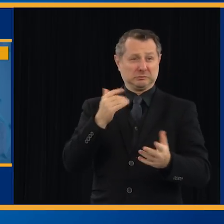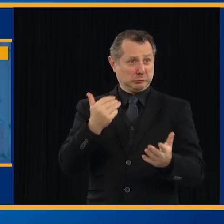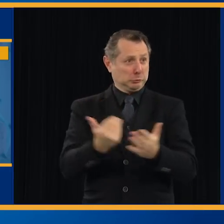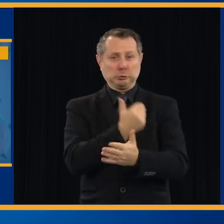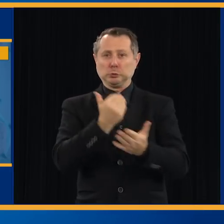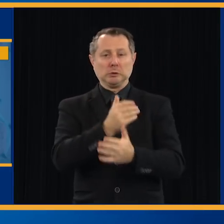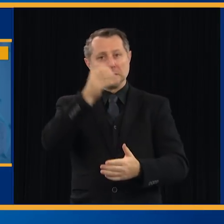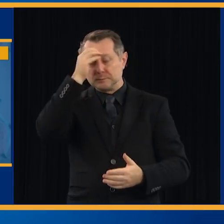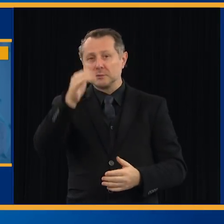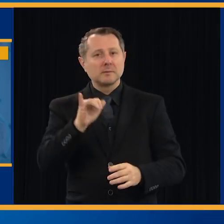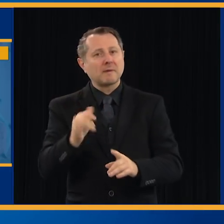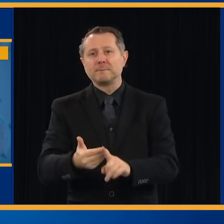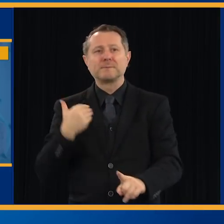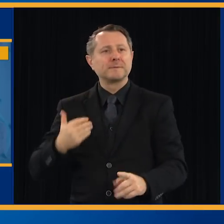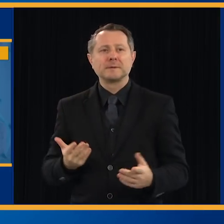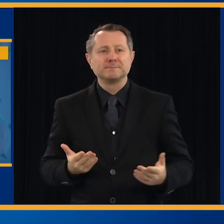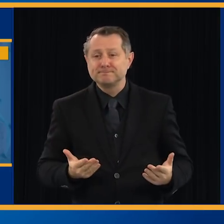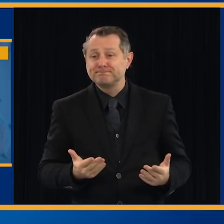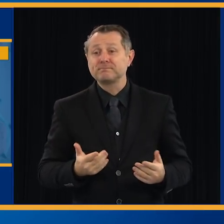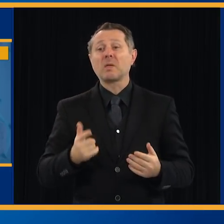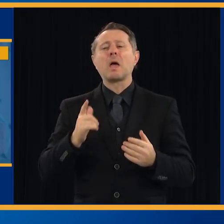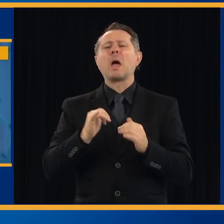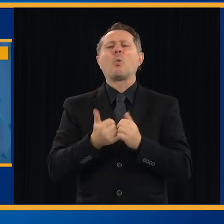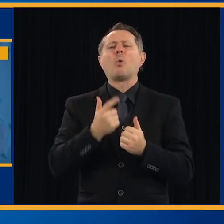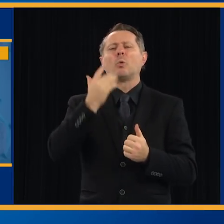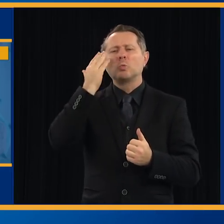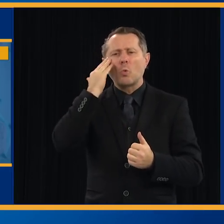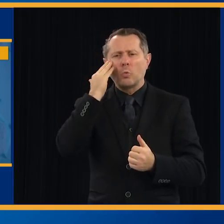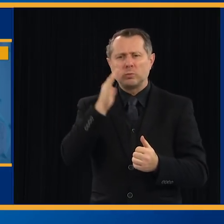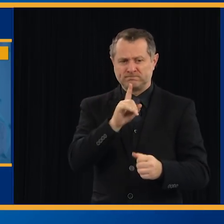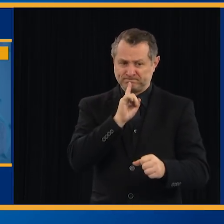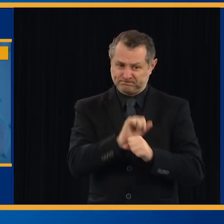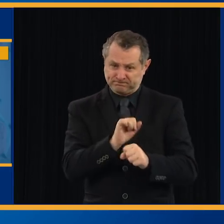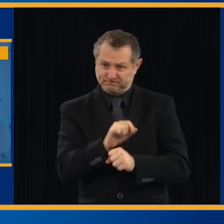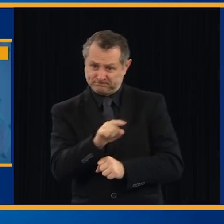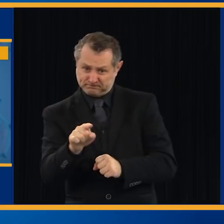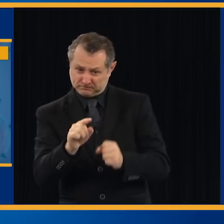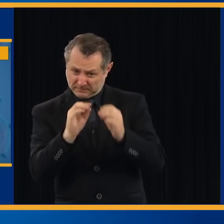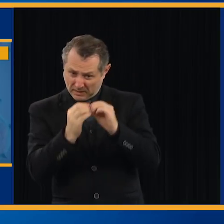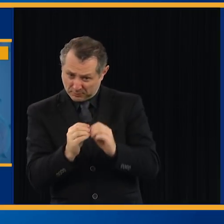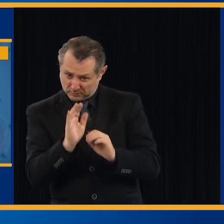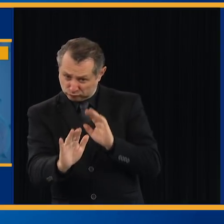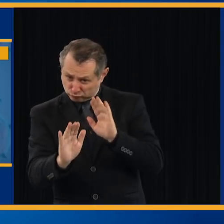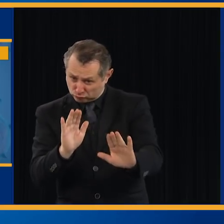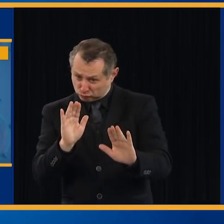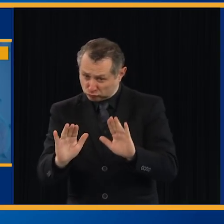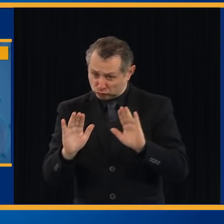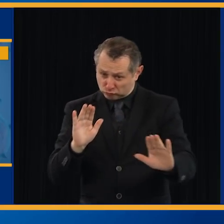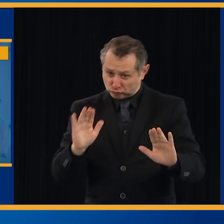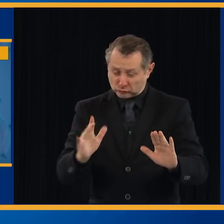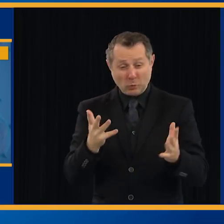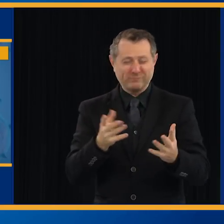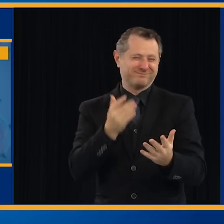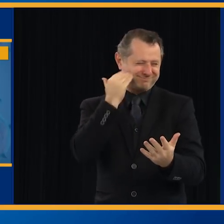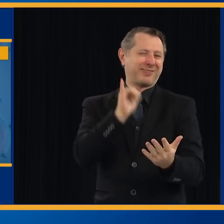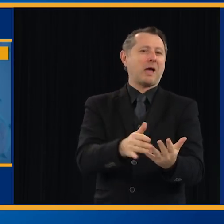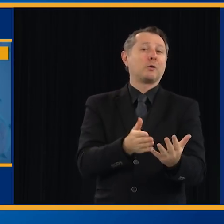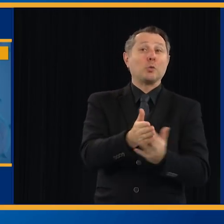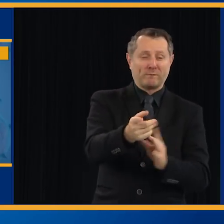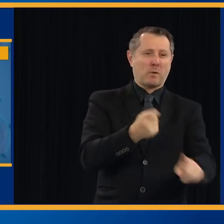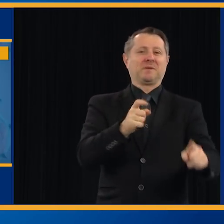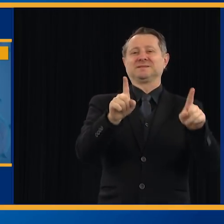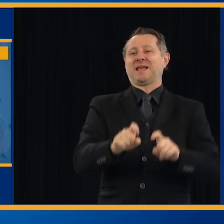you find out where we really are right now in terms of this virus? You have all these scientists and all these experts